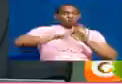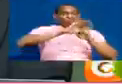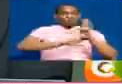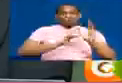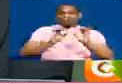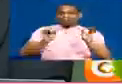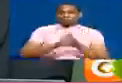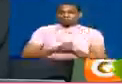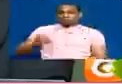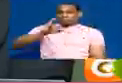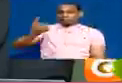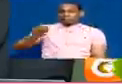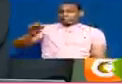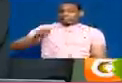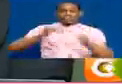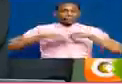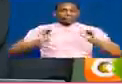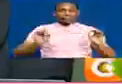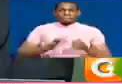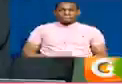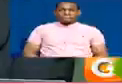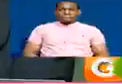unconstitutional. See Charlie J.A. dissenting.